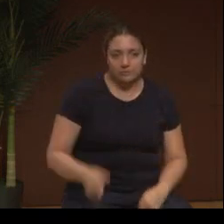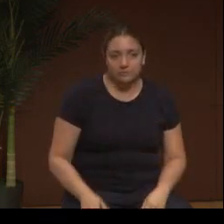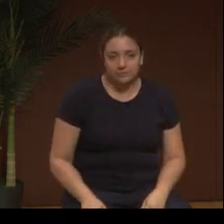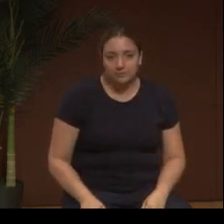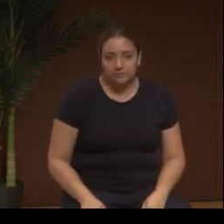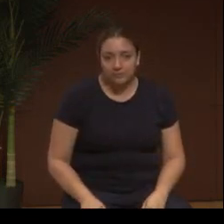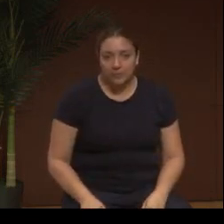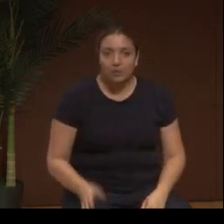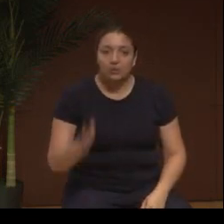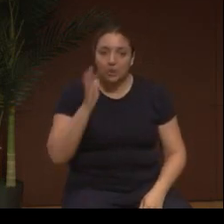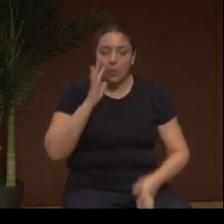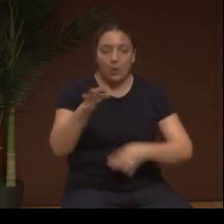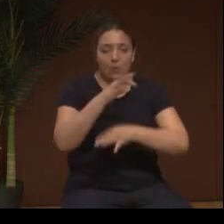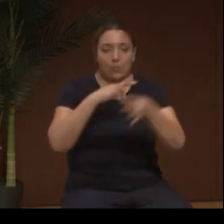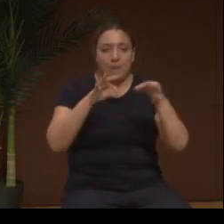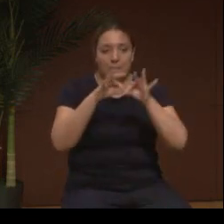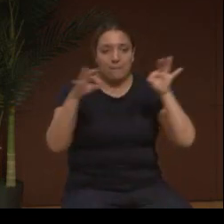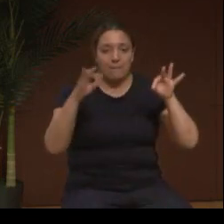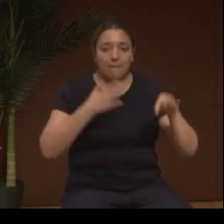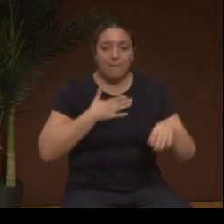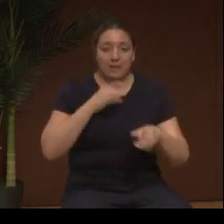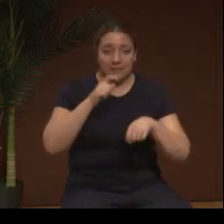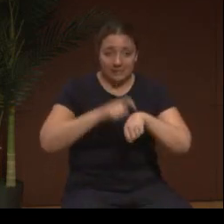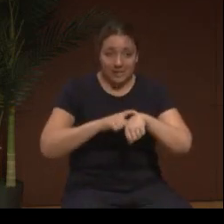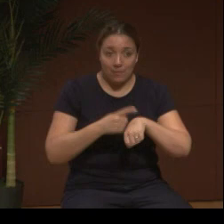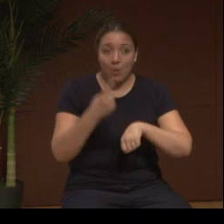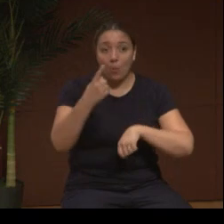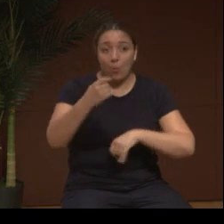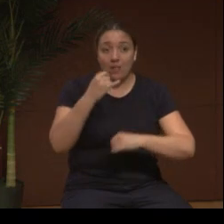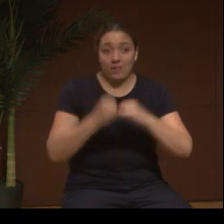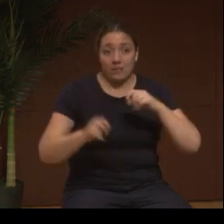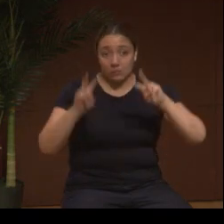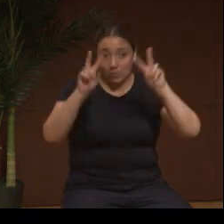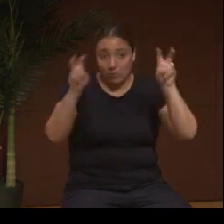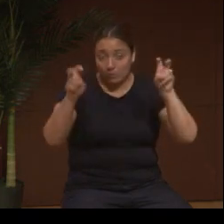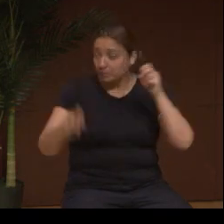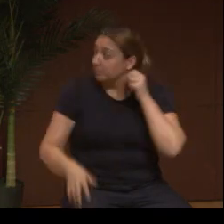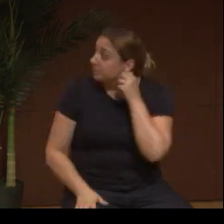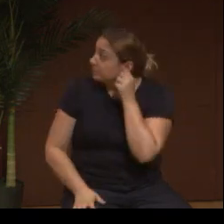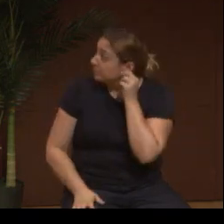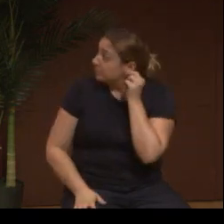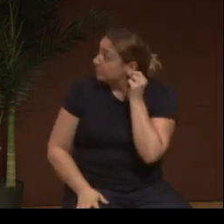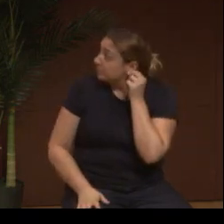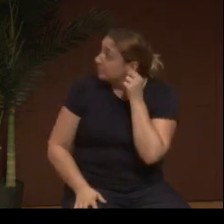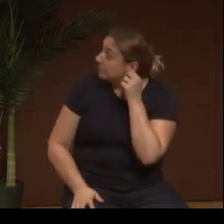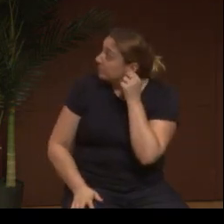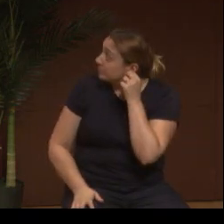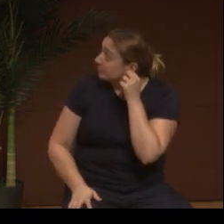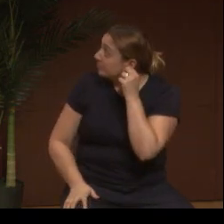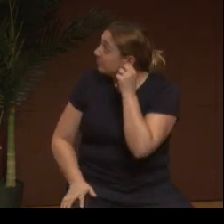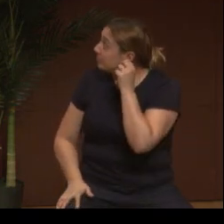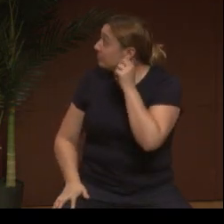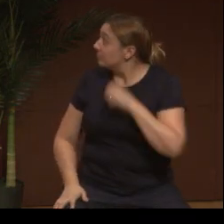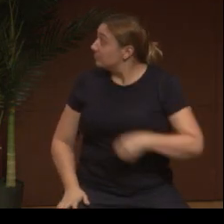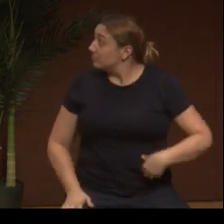wrap up my time with one last quote. Maybe? Okay.